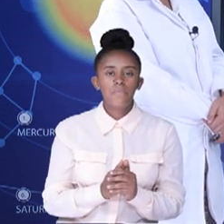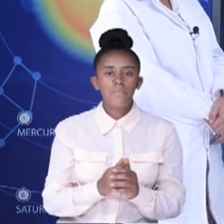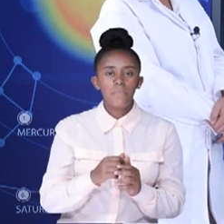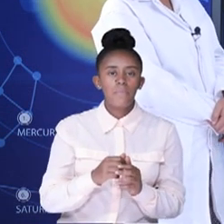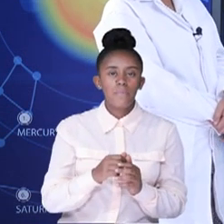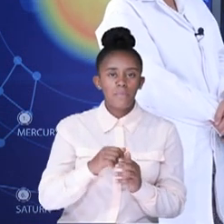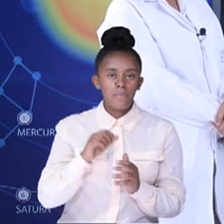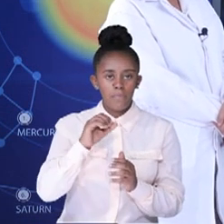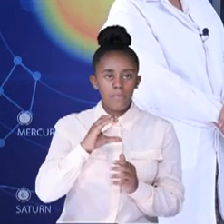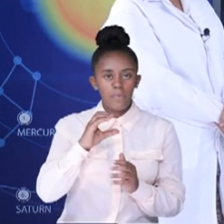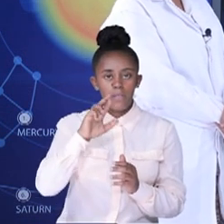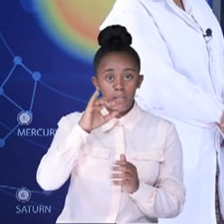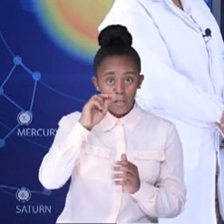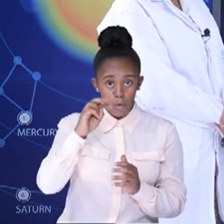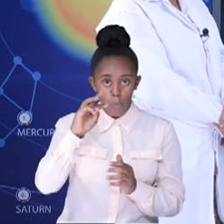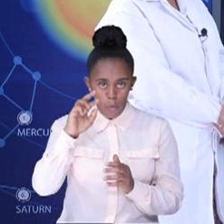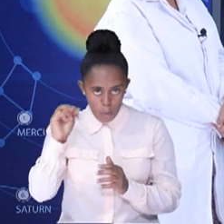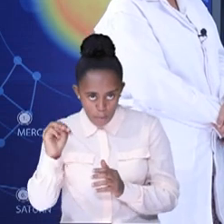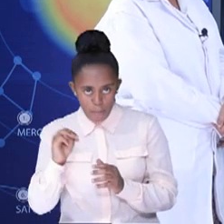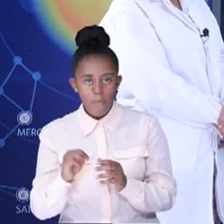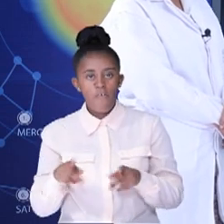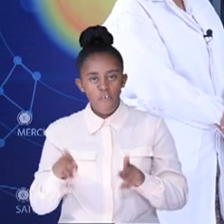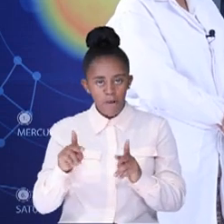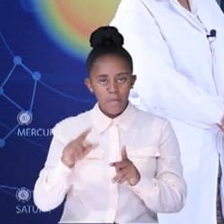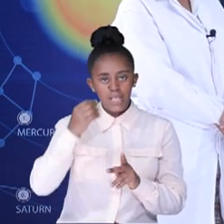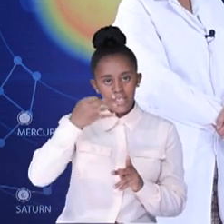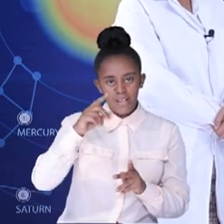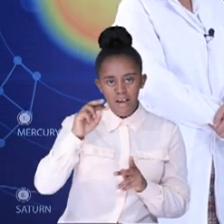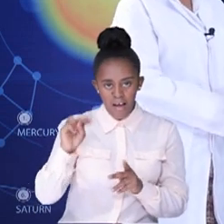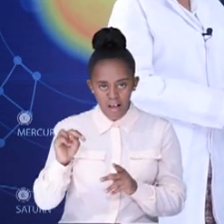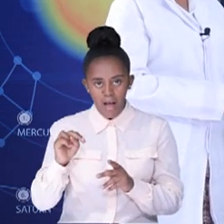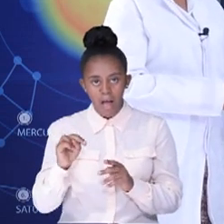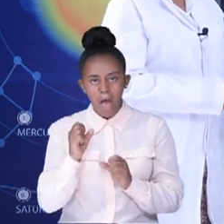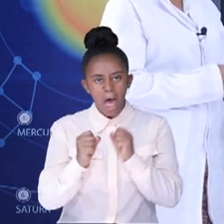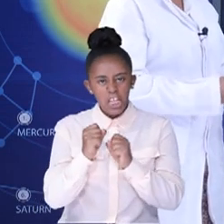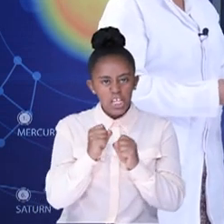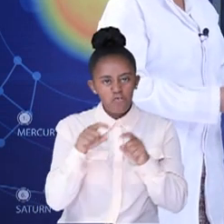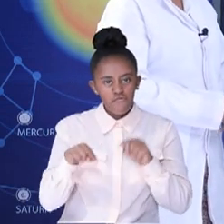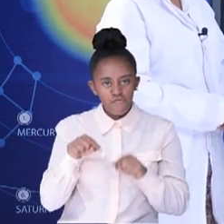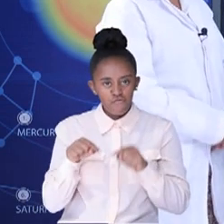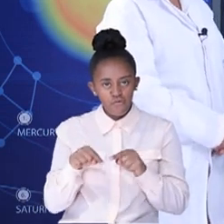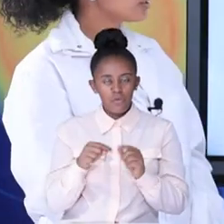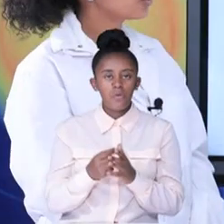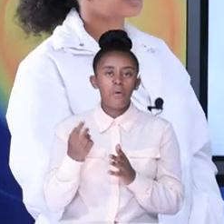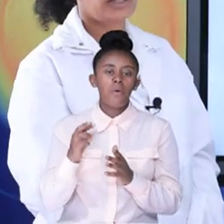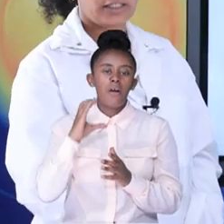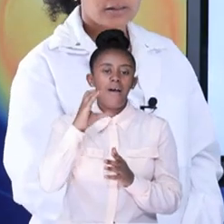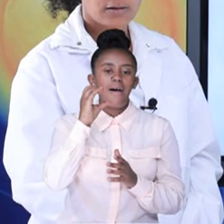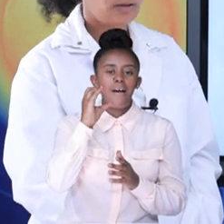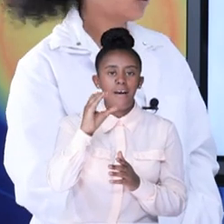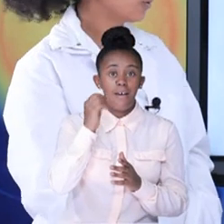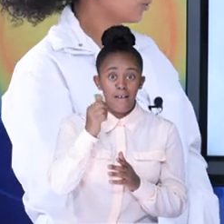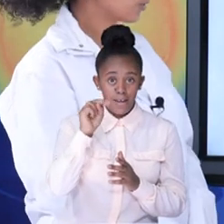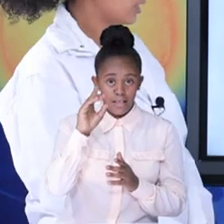ringworm, candidiasis, farmer's lung, and athlete's foot. If you have another additional disease, you can